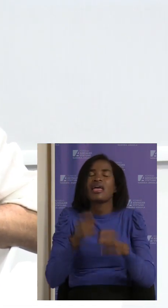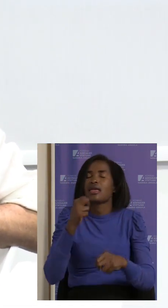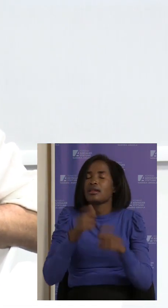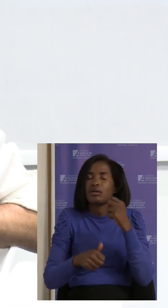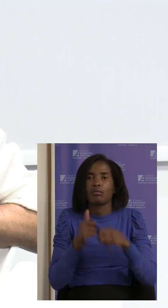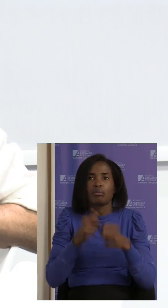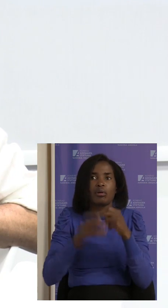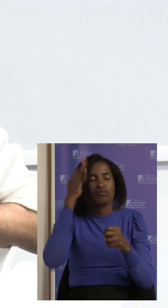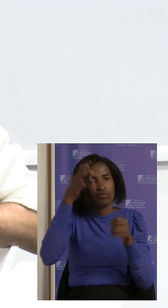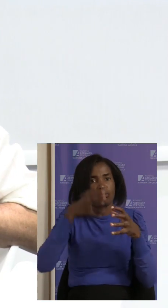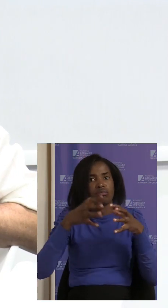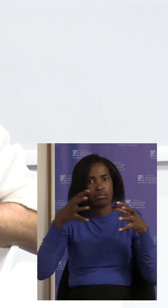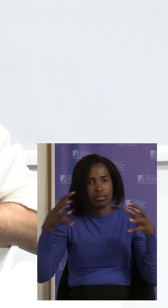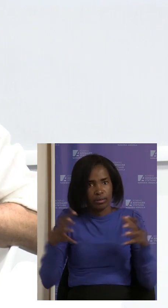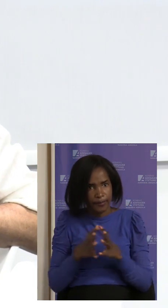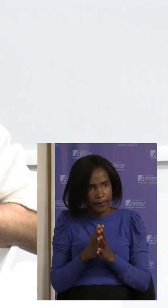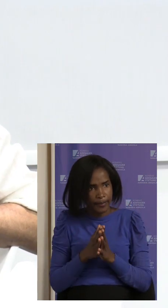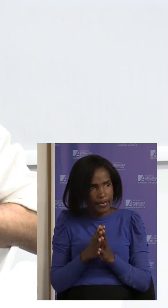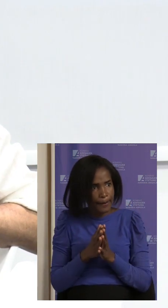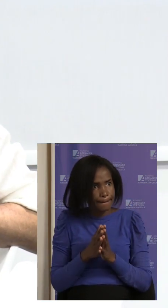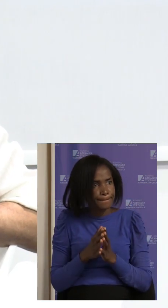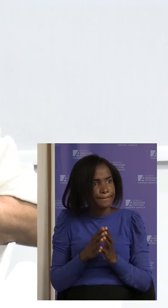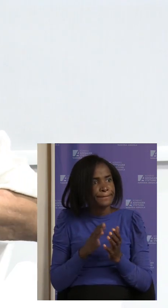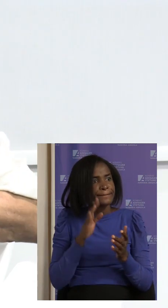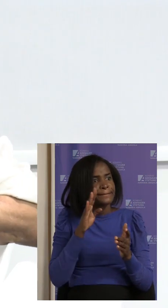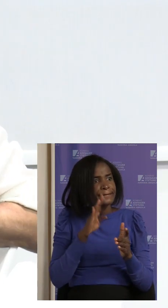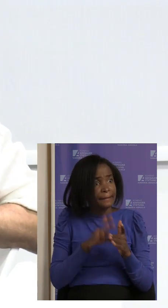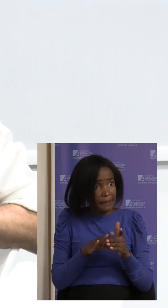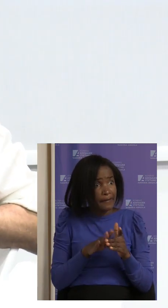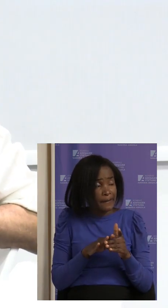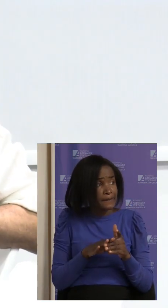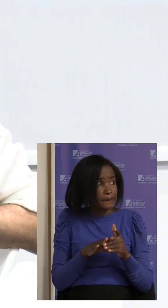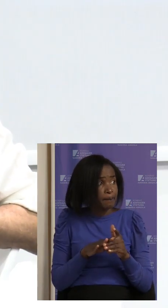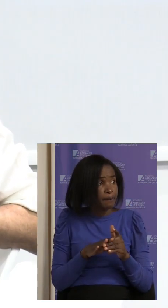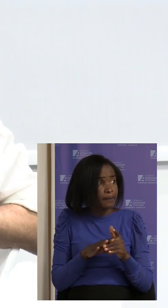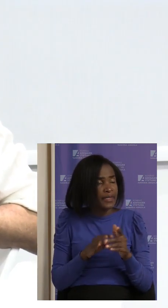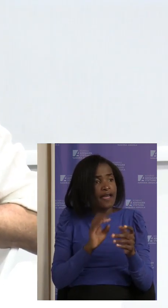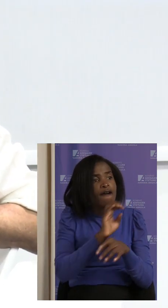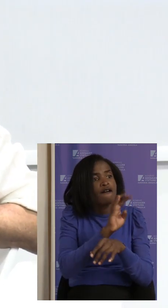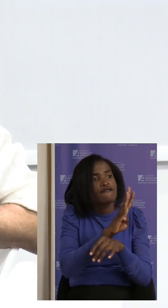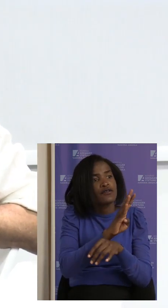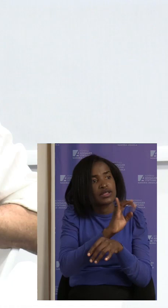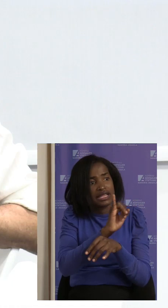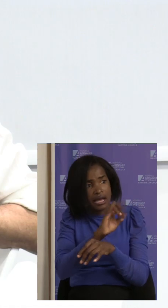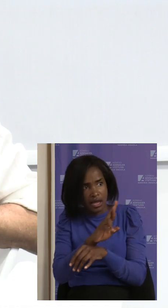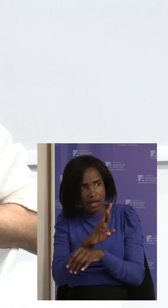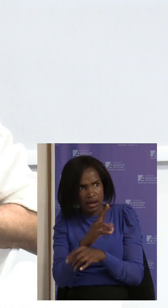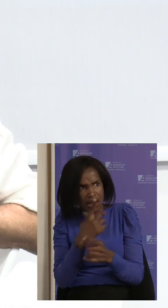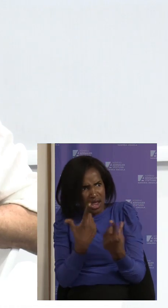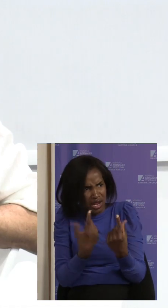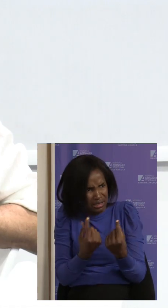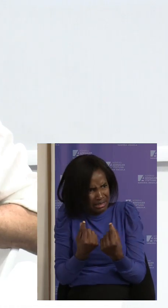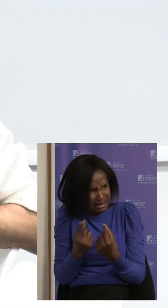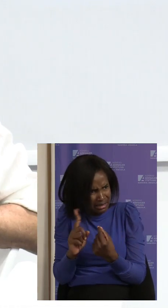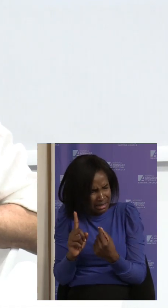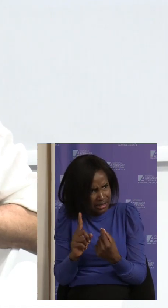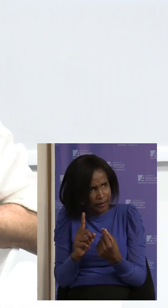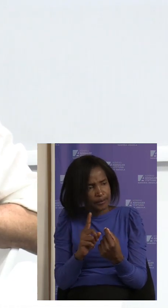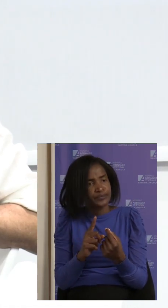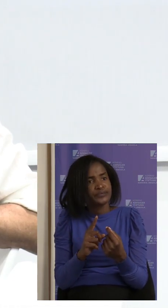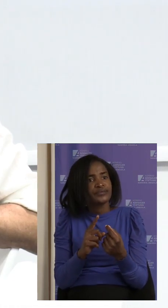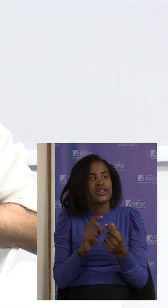of problems for us. So I think in terms of, and what Fourth Industrial Revolution does, it